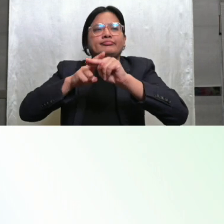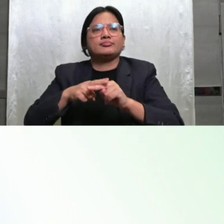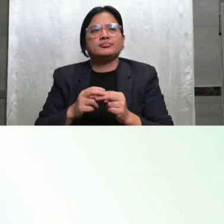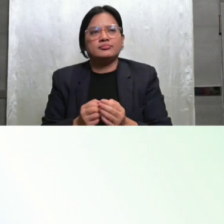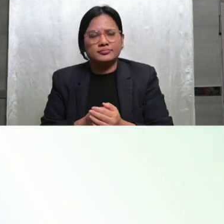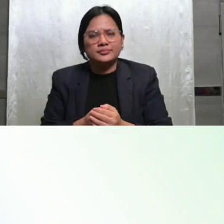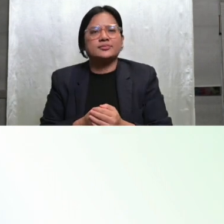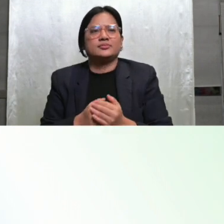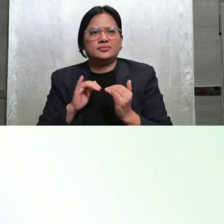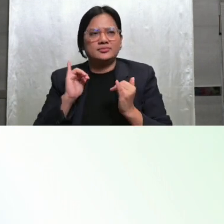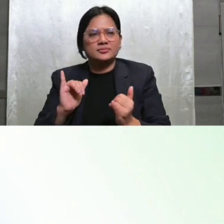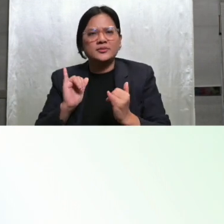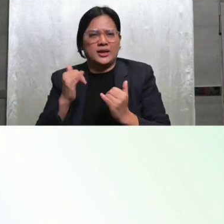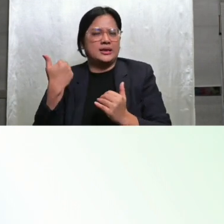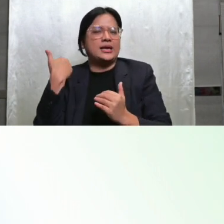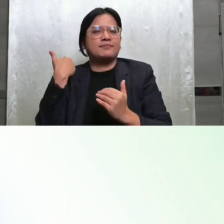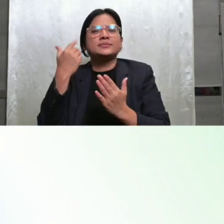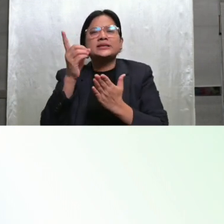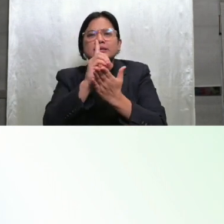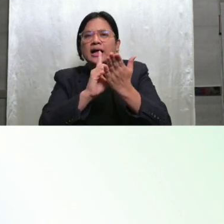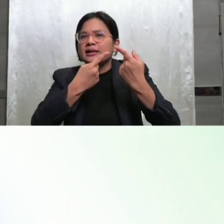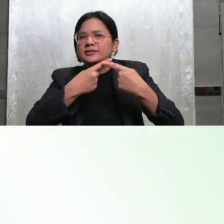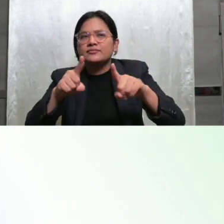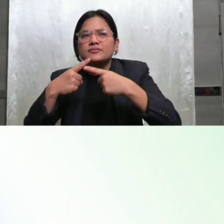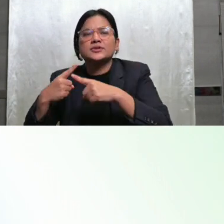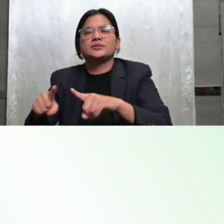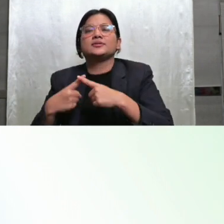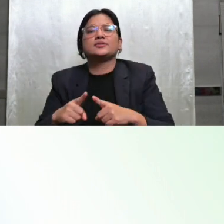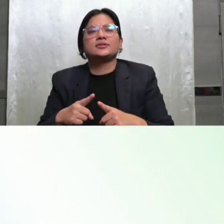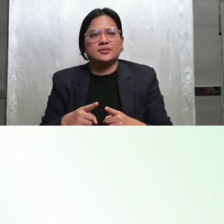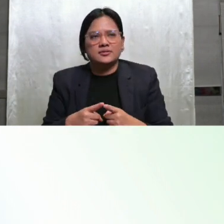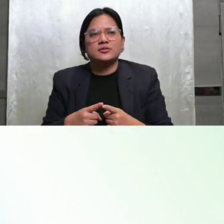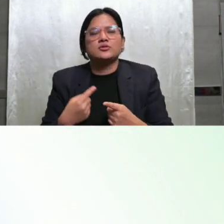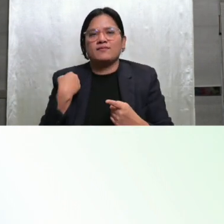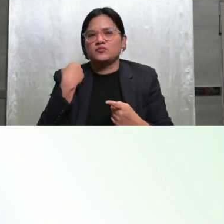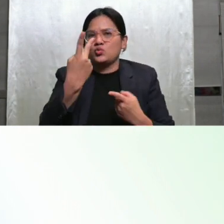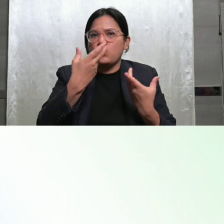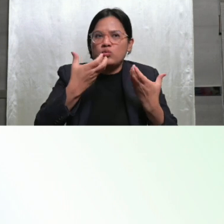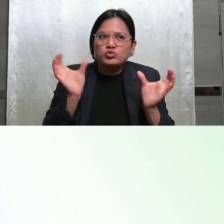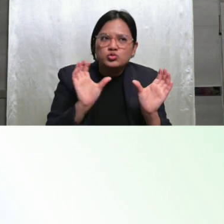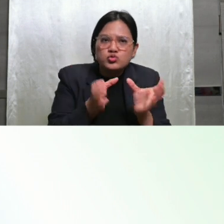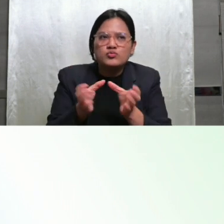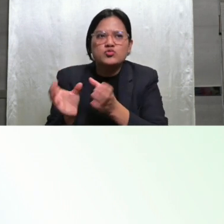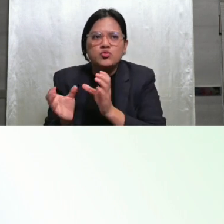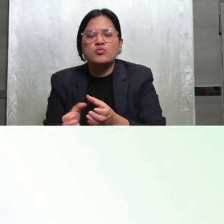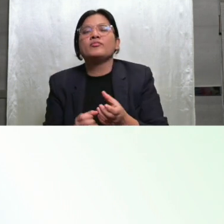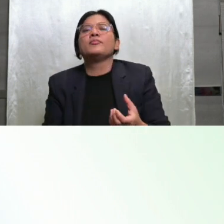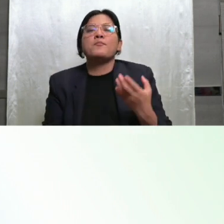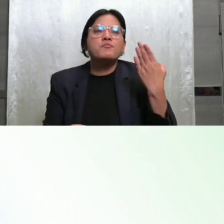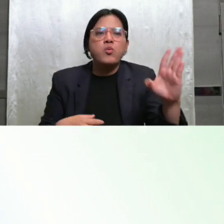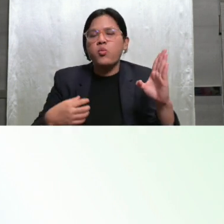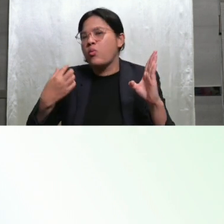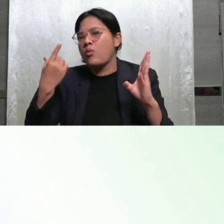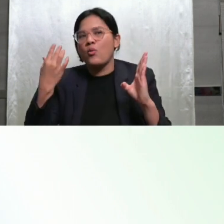So we call a blue sky skills that covers the communication, critical thinking, and creativity, and we call the green